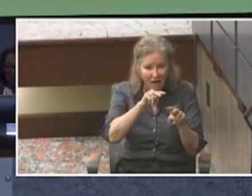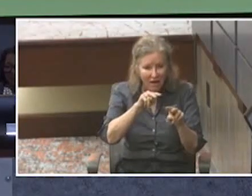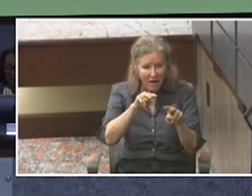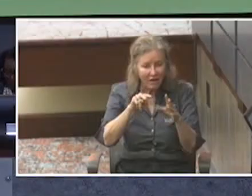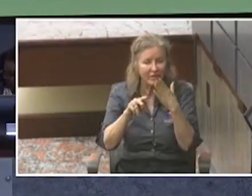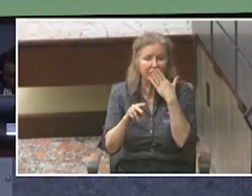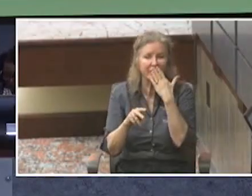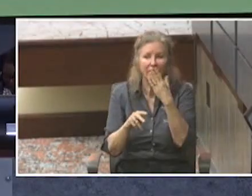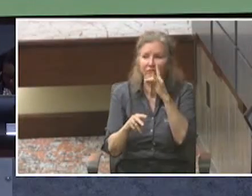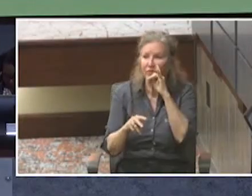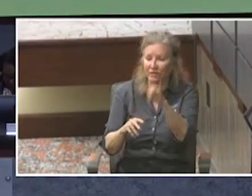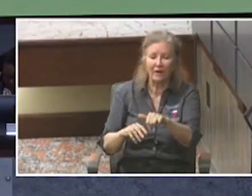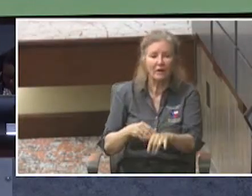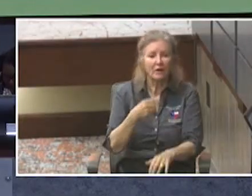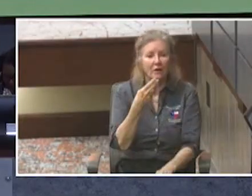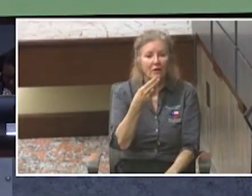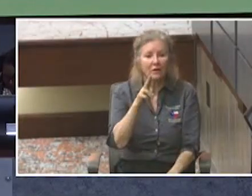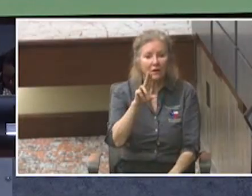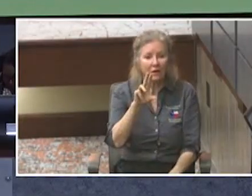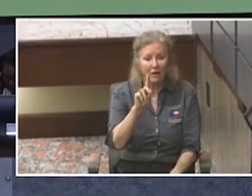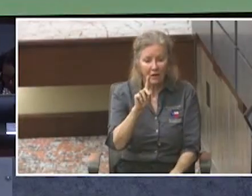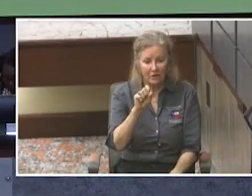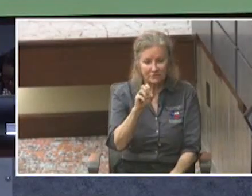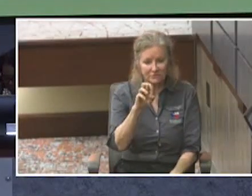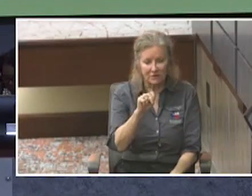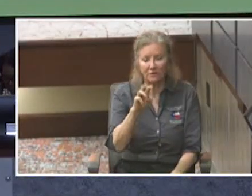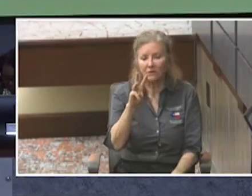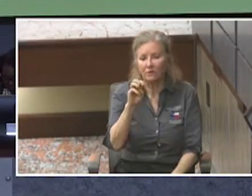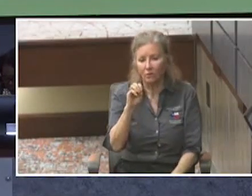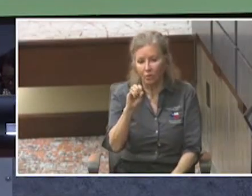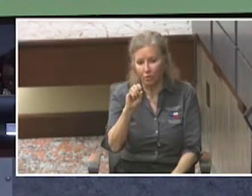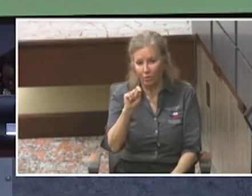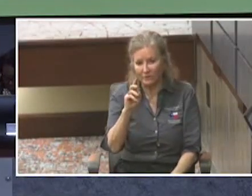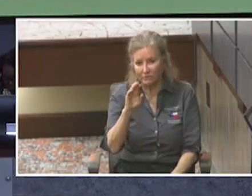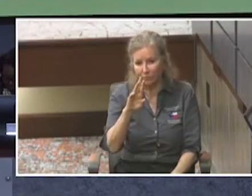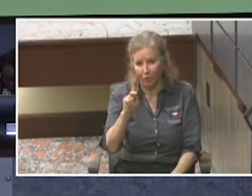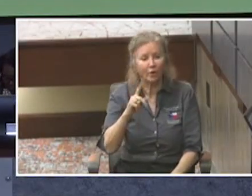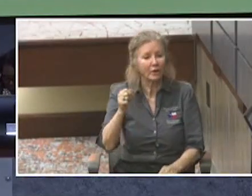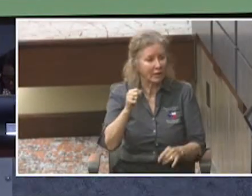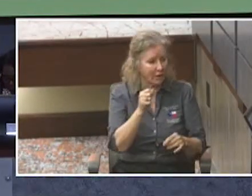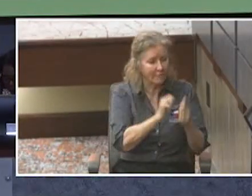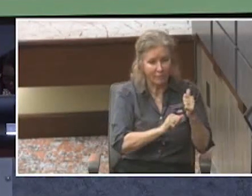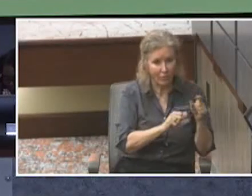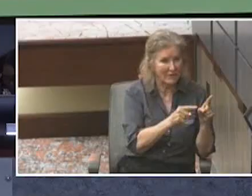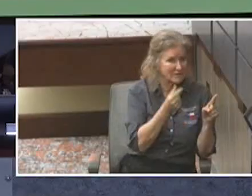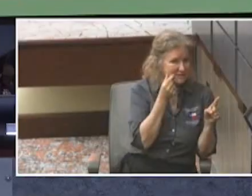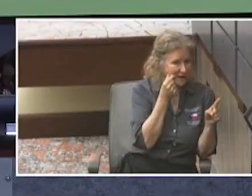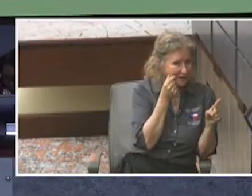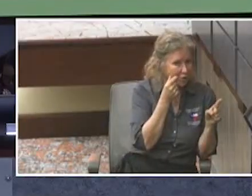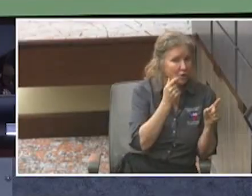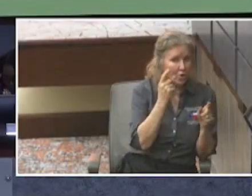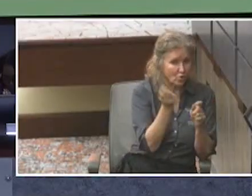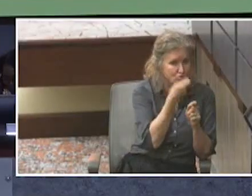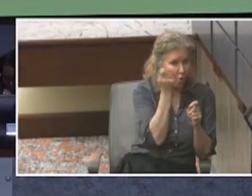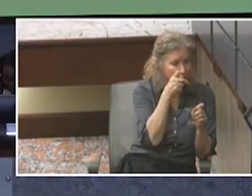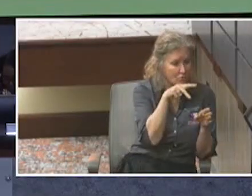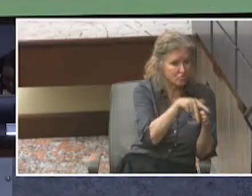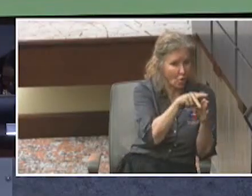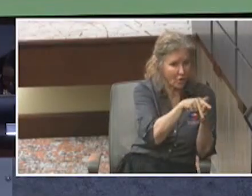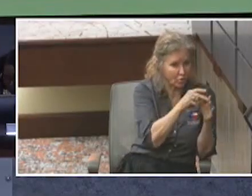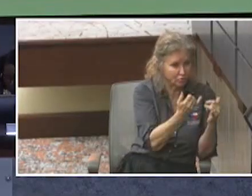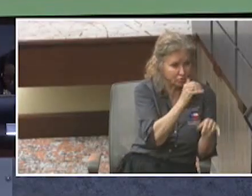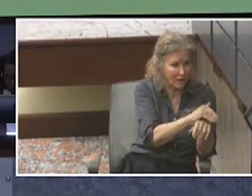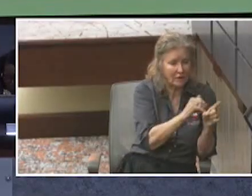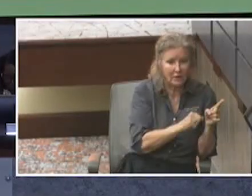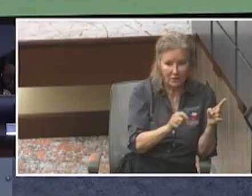that. I mentioned Hudson Westbrook. He is performing at the San Antonio Rodeo tonight, one of the hottest stars in country